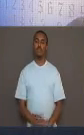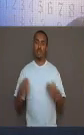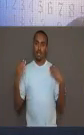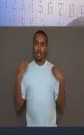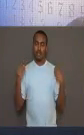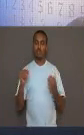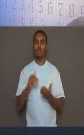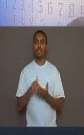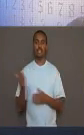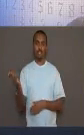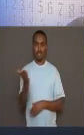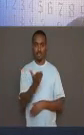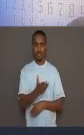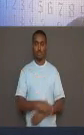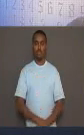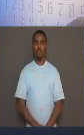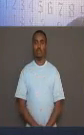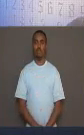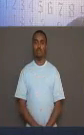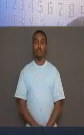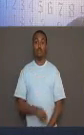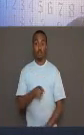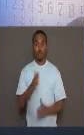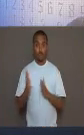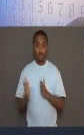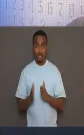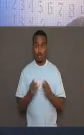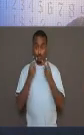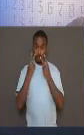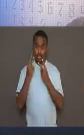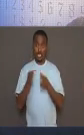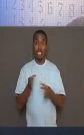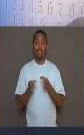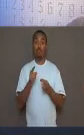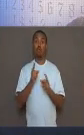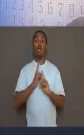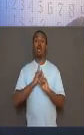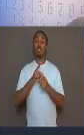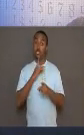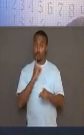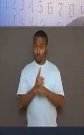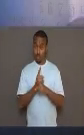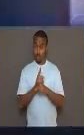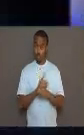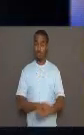Hello again, everyone. Are you ready to see if your answers are